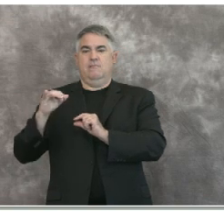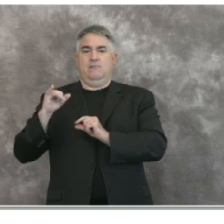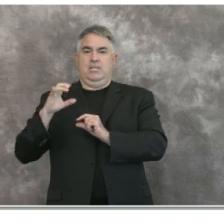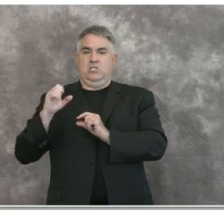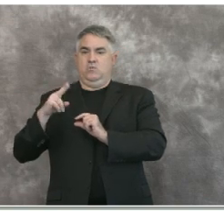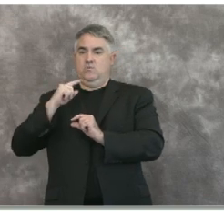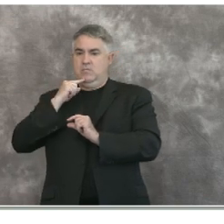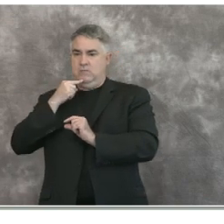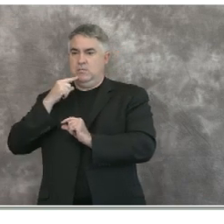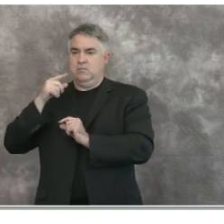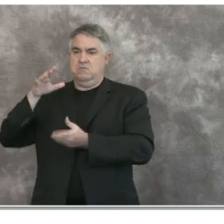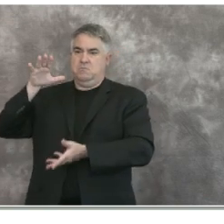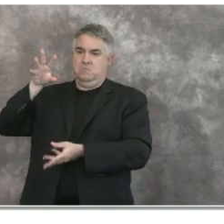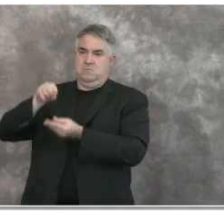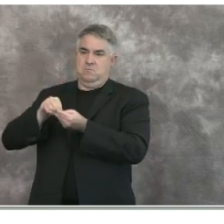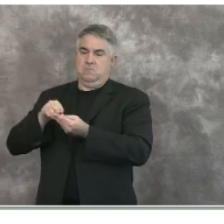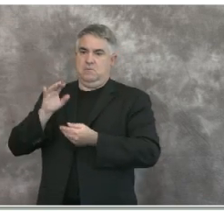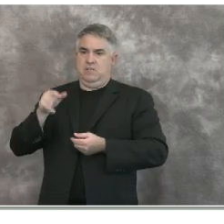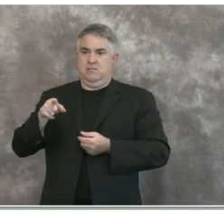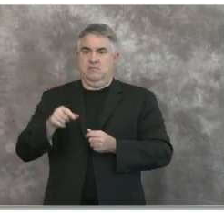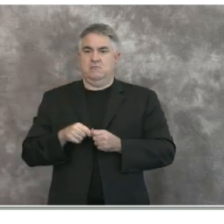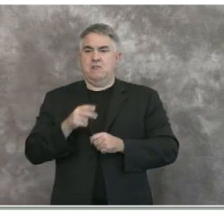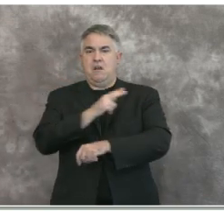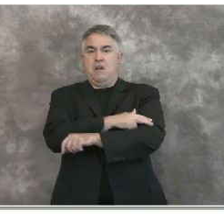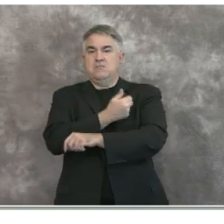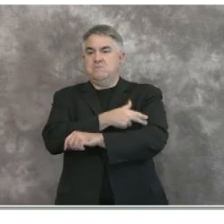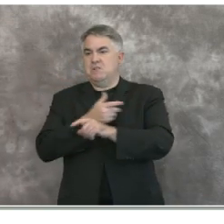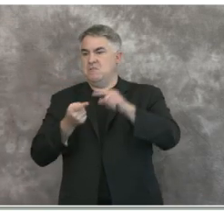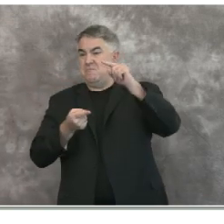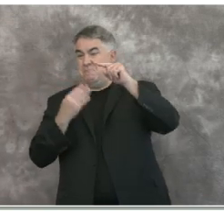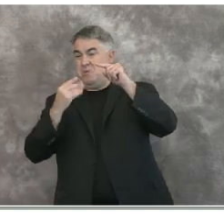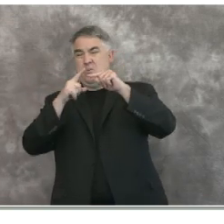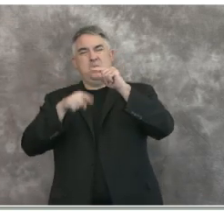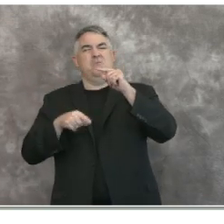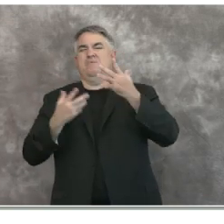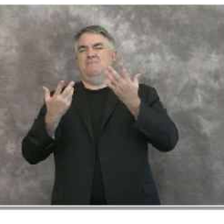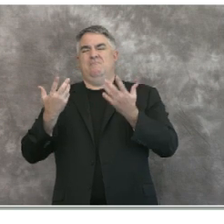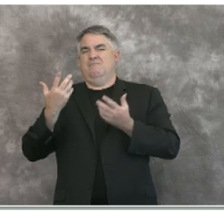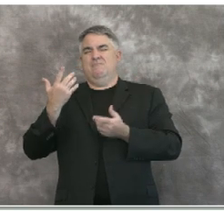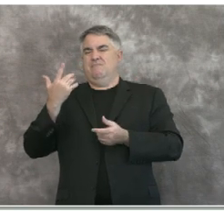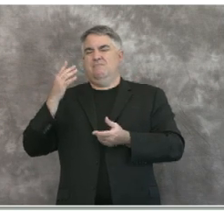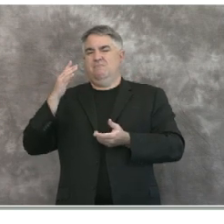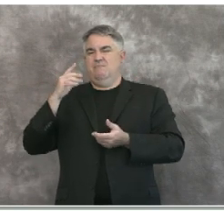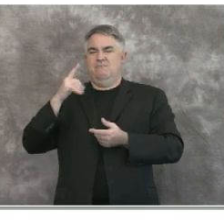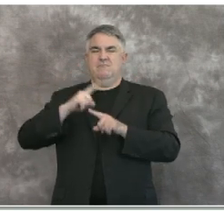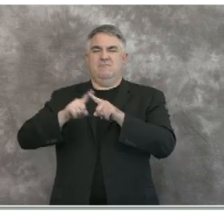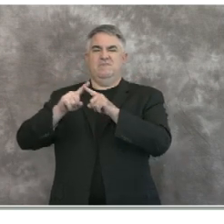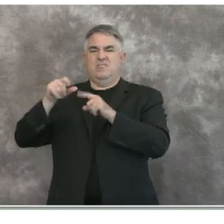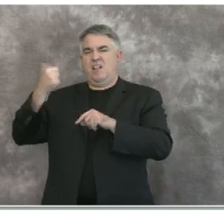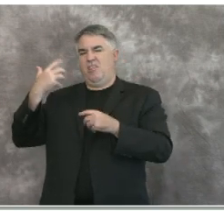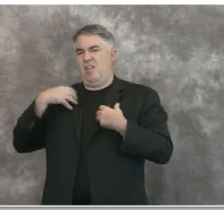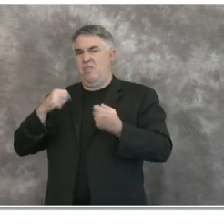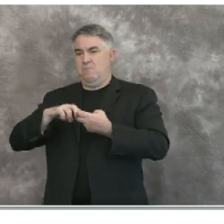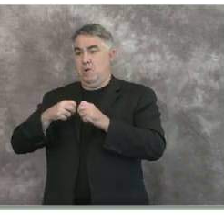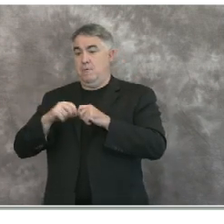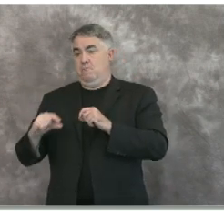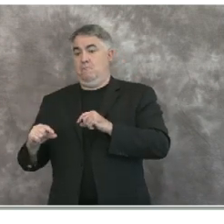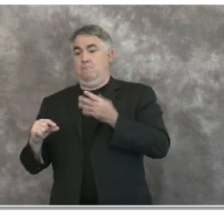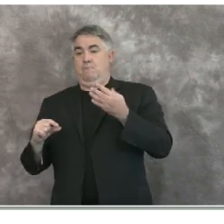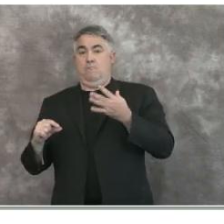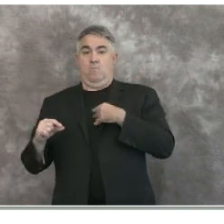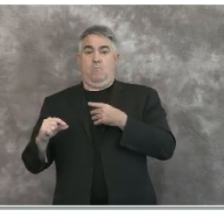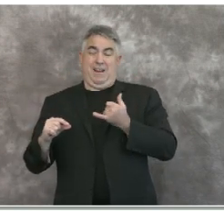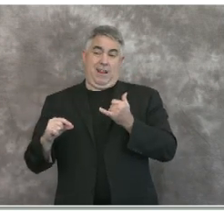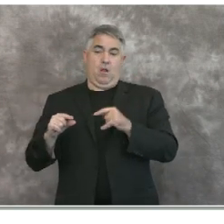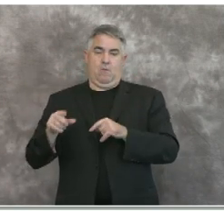capacity. COVID plus non-COVID patients puts you at 3736, which gives us a healthy delta